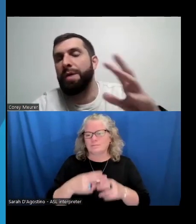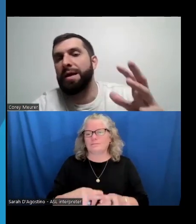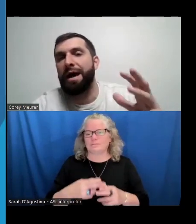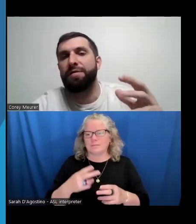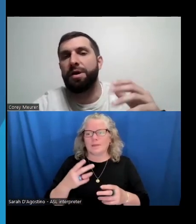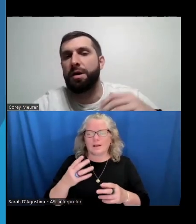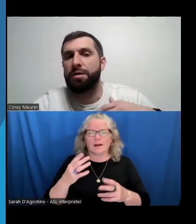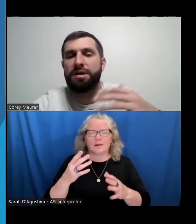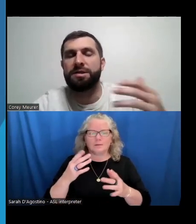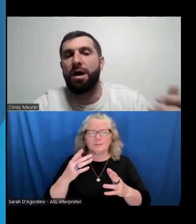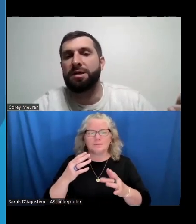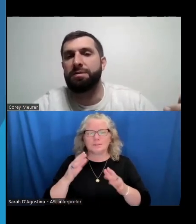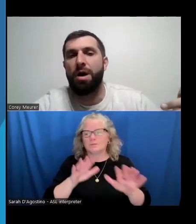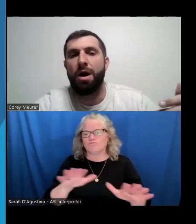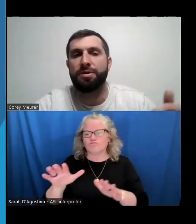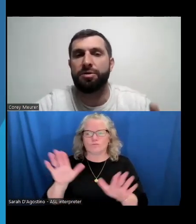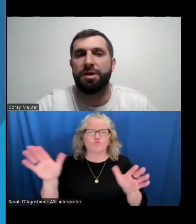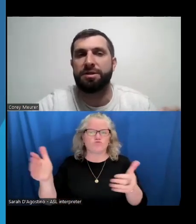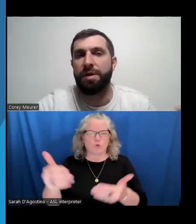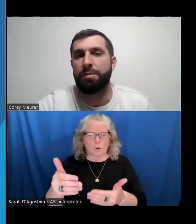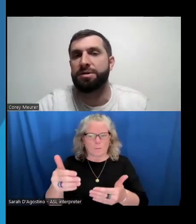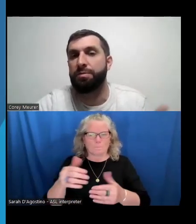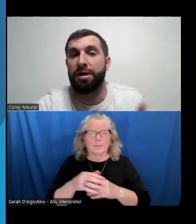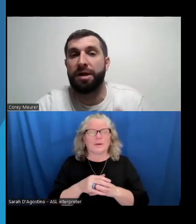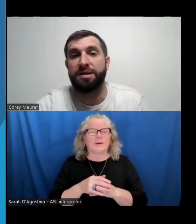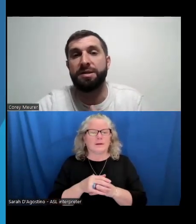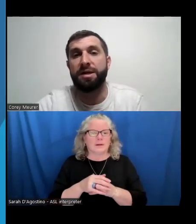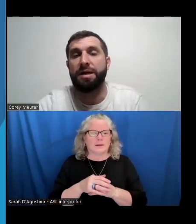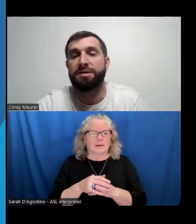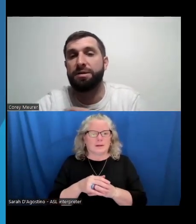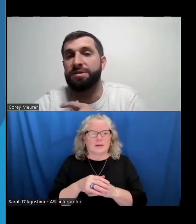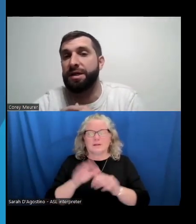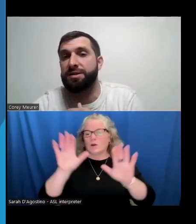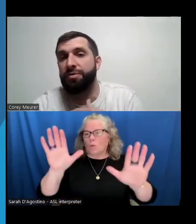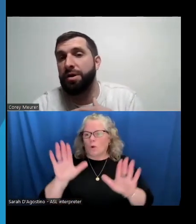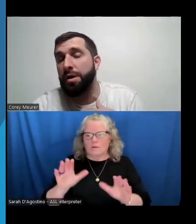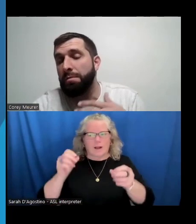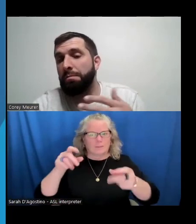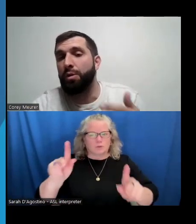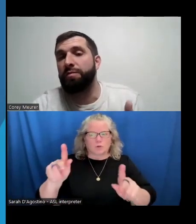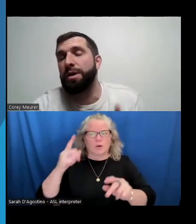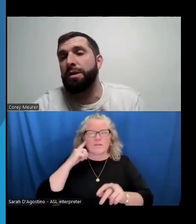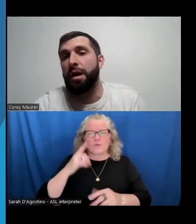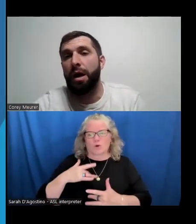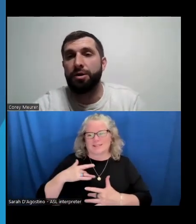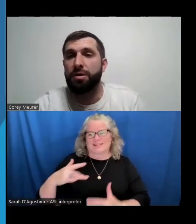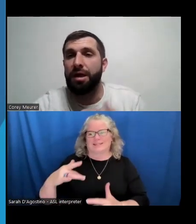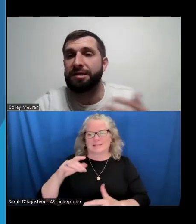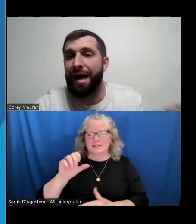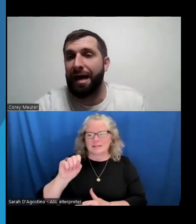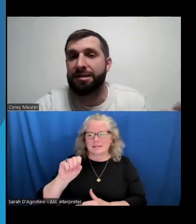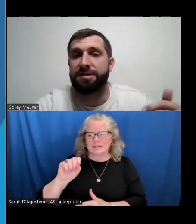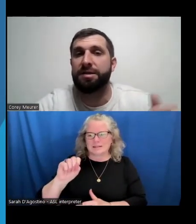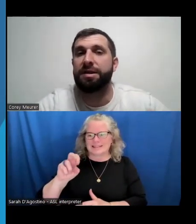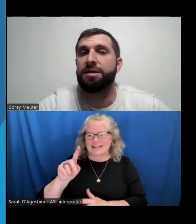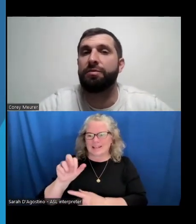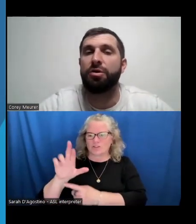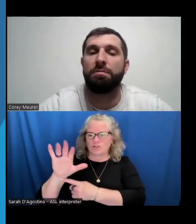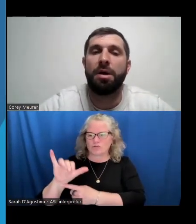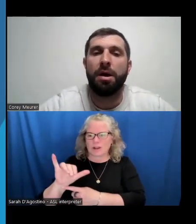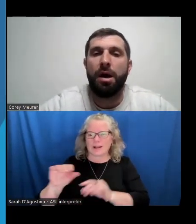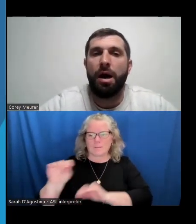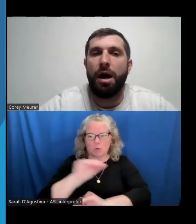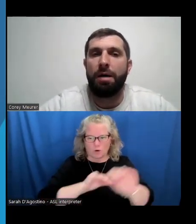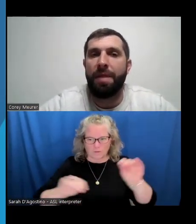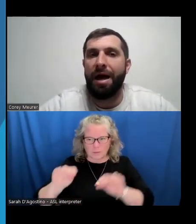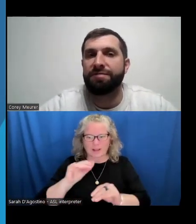that we might have here. It's an awesome opportunity to be able to bring kids in to get some sensory movement, utilize access to this in a